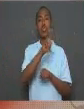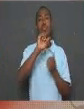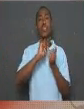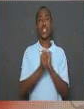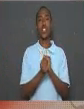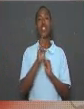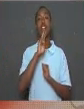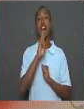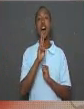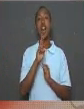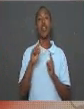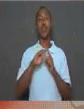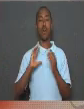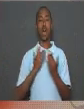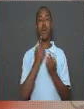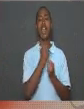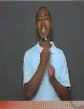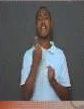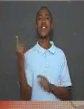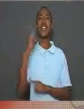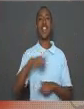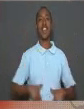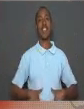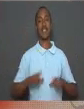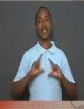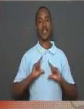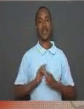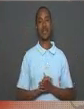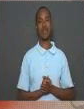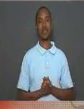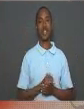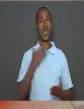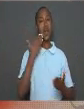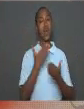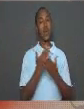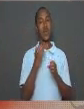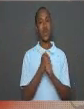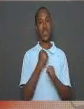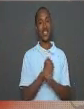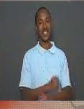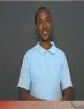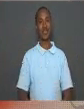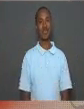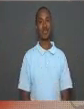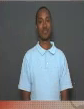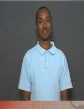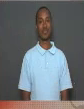changes are to our everyday lives. Good work.